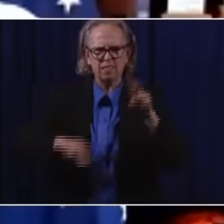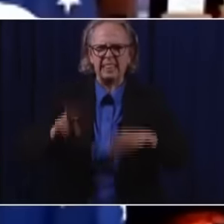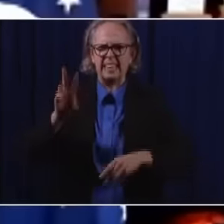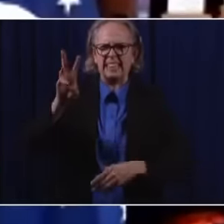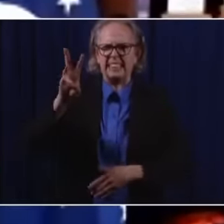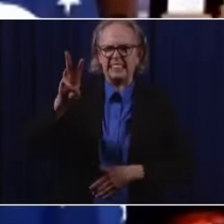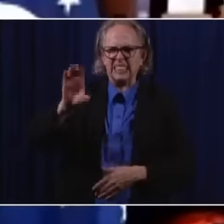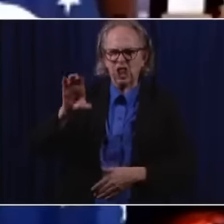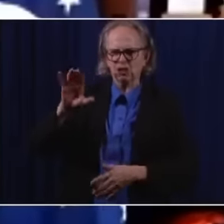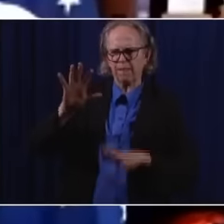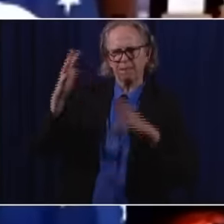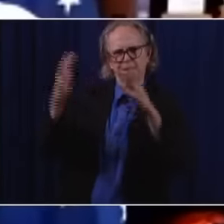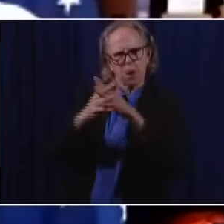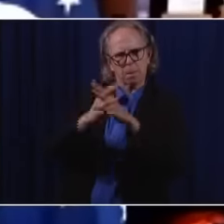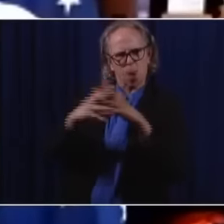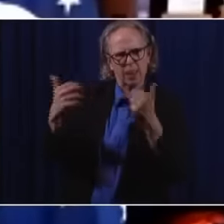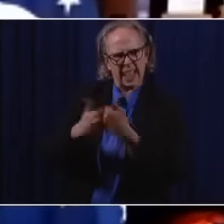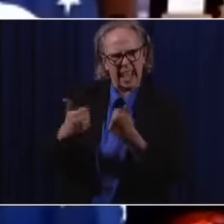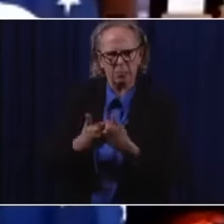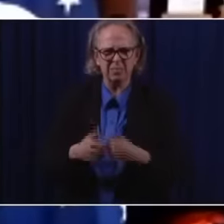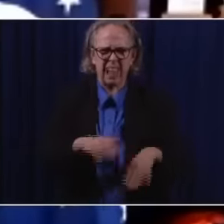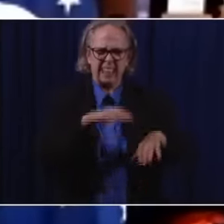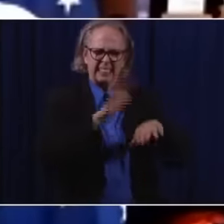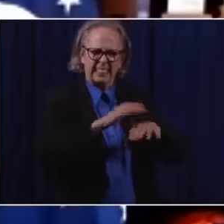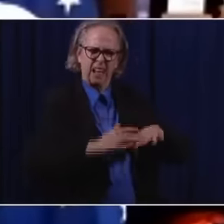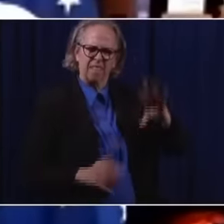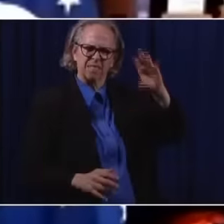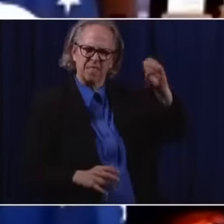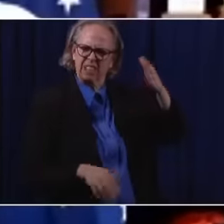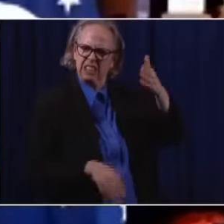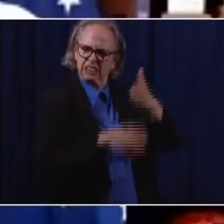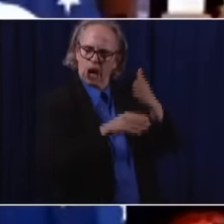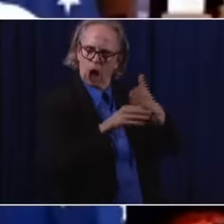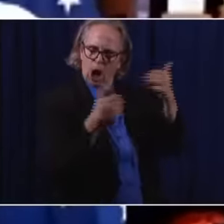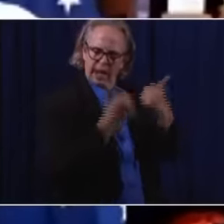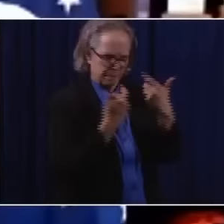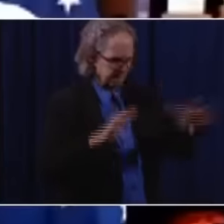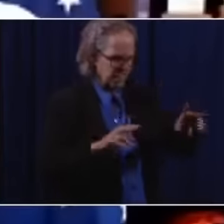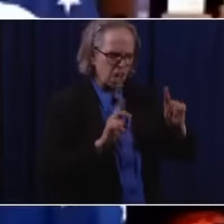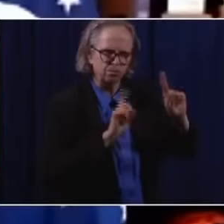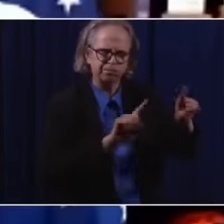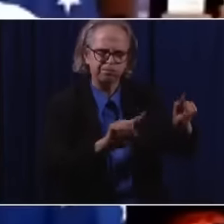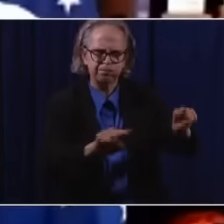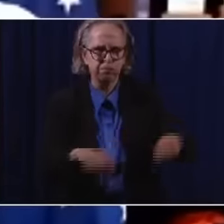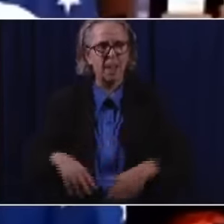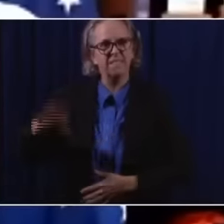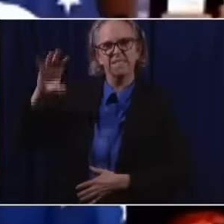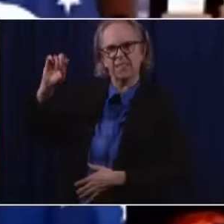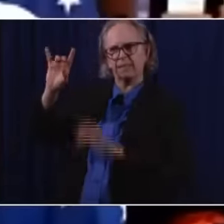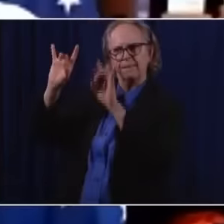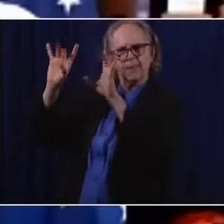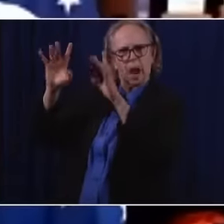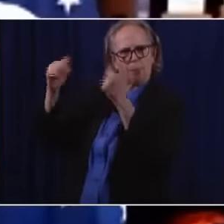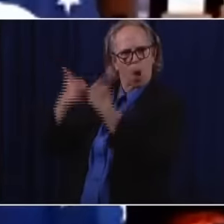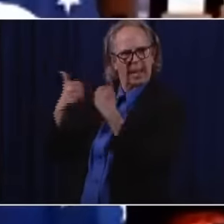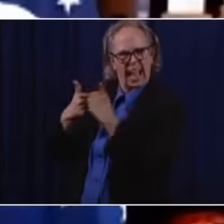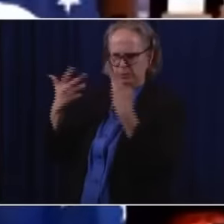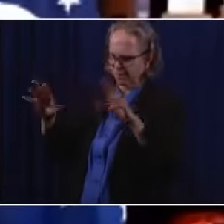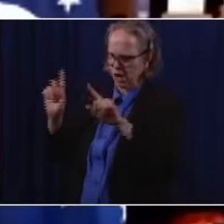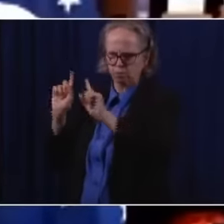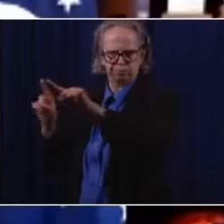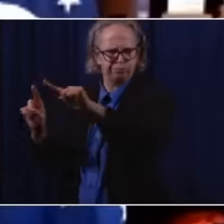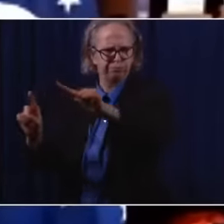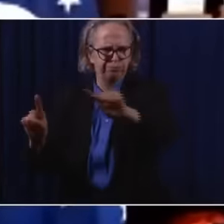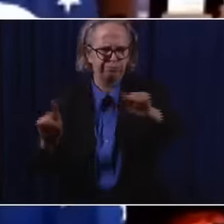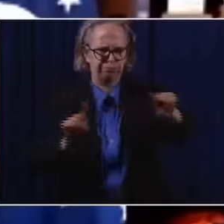soccer games, and at least 50 soccer matches and 50 volleyball matches over the course of the fall